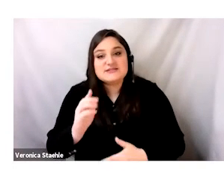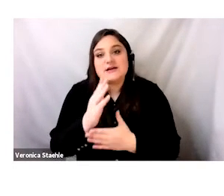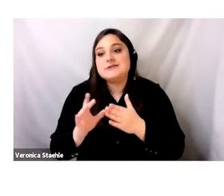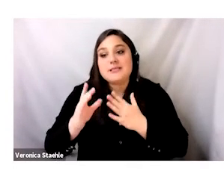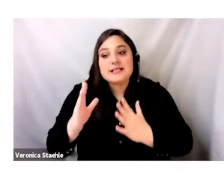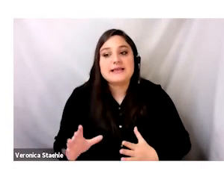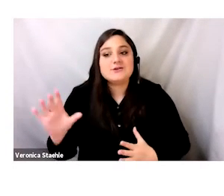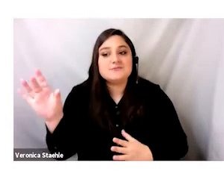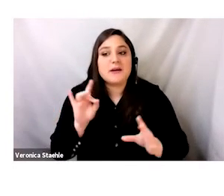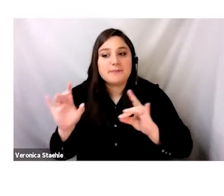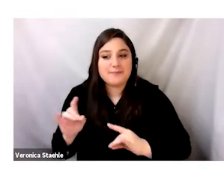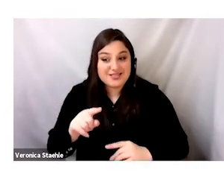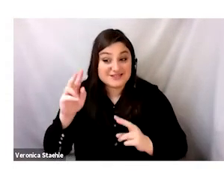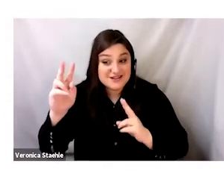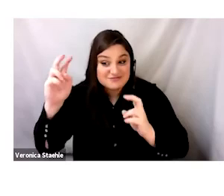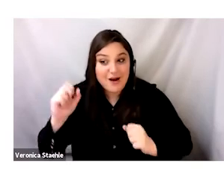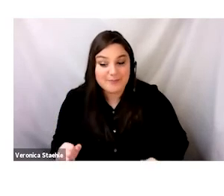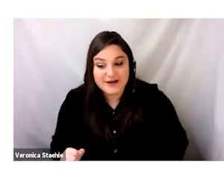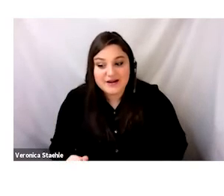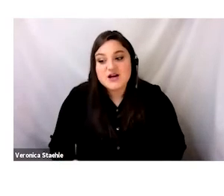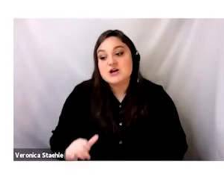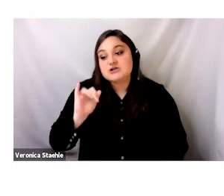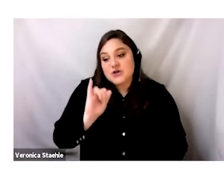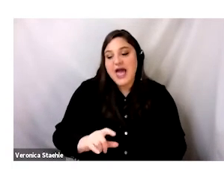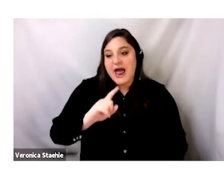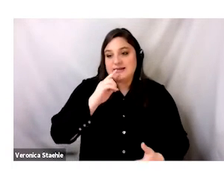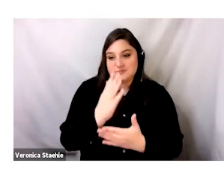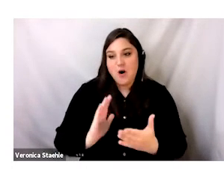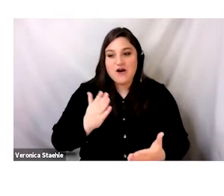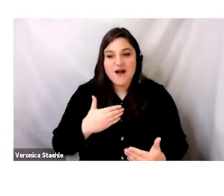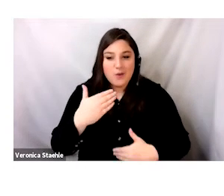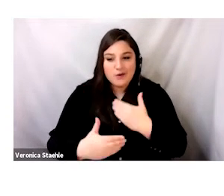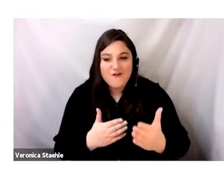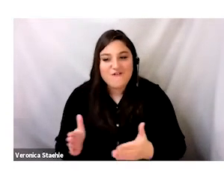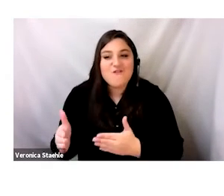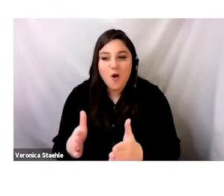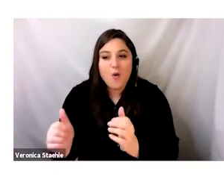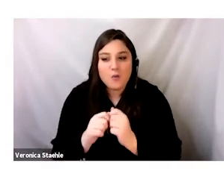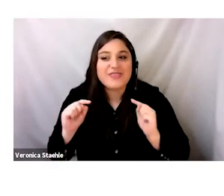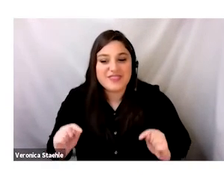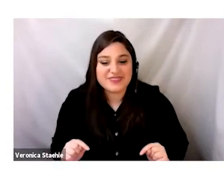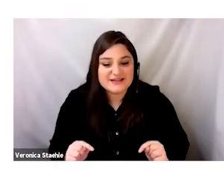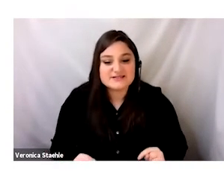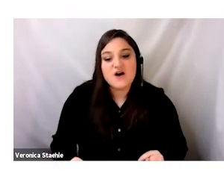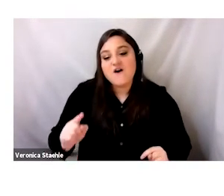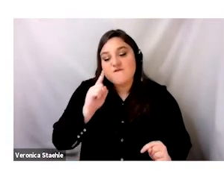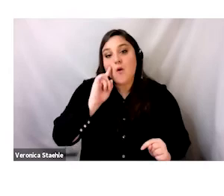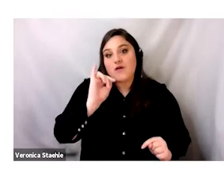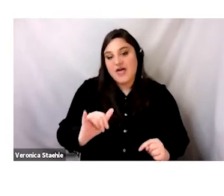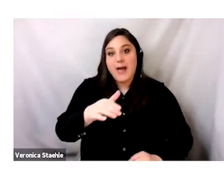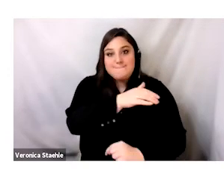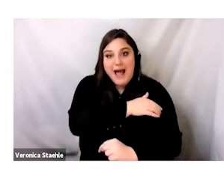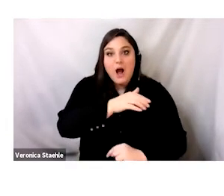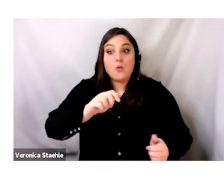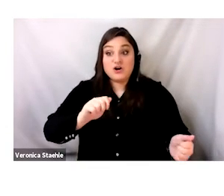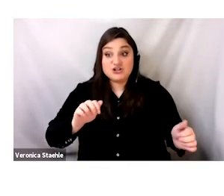topic. Okay, so that is literally the flow that we actually have in our program. Like, again, shifting power, they determine